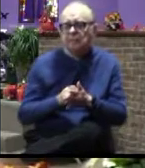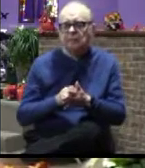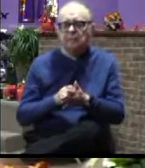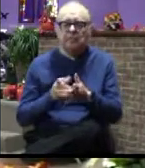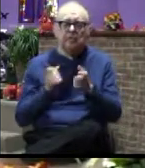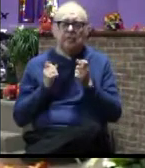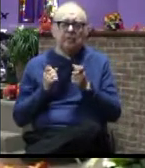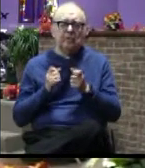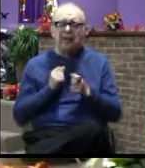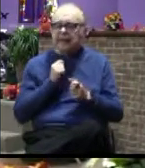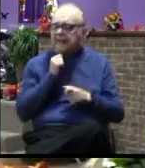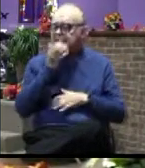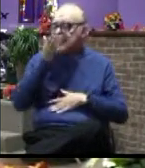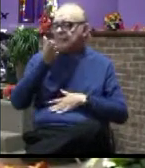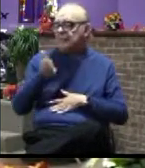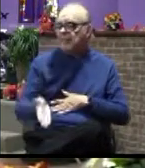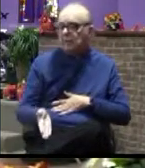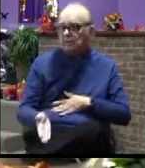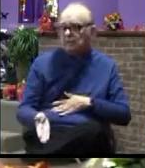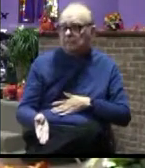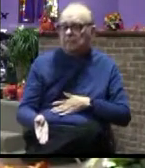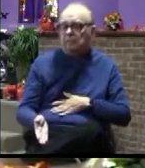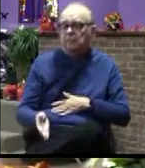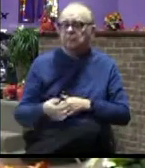and all of a sudden it's not there.